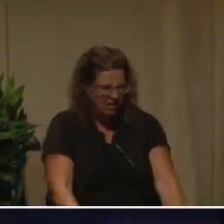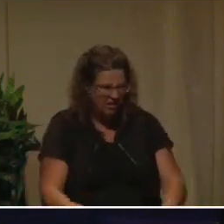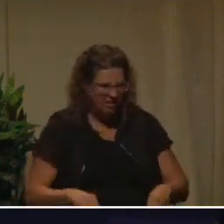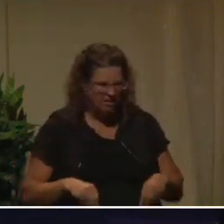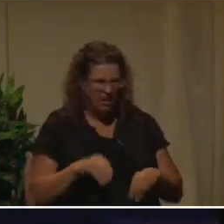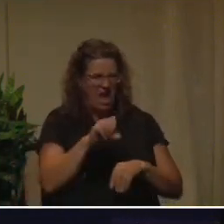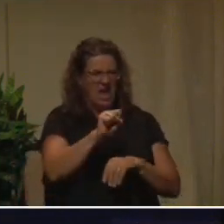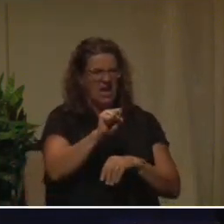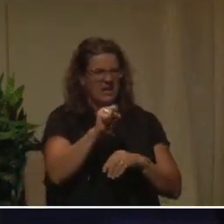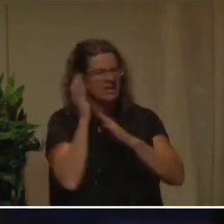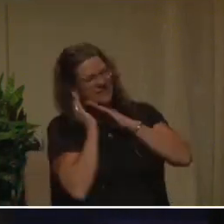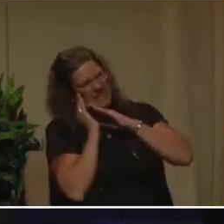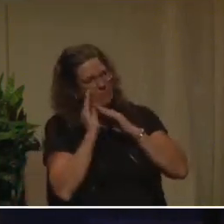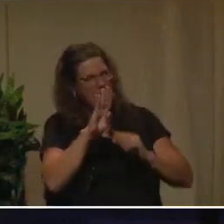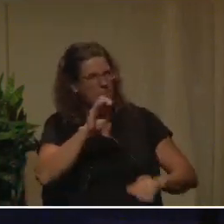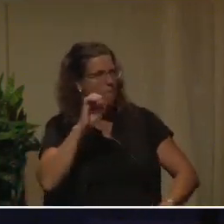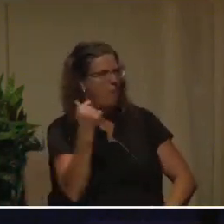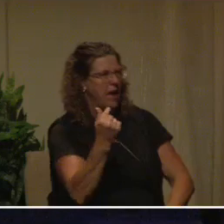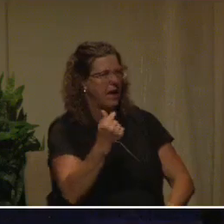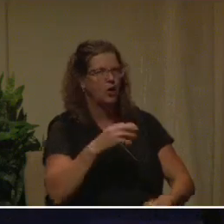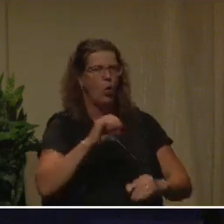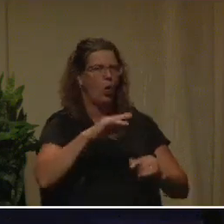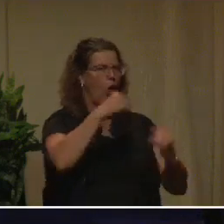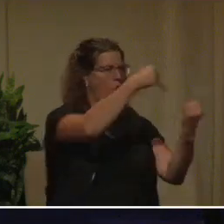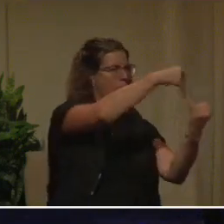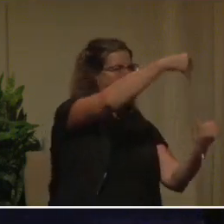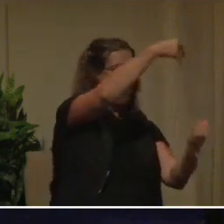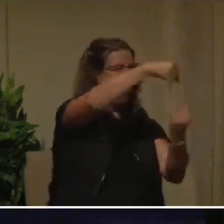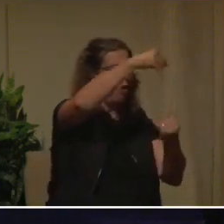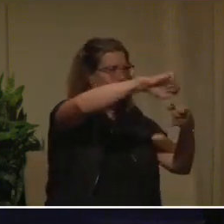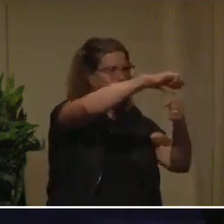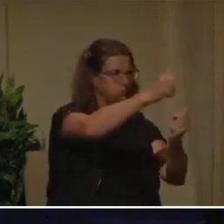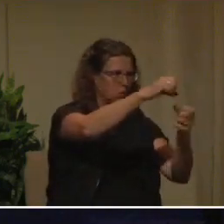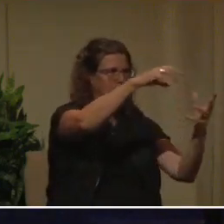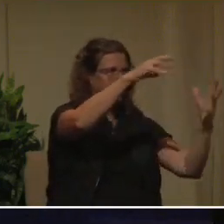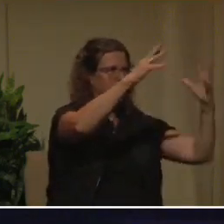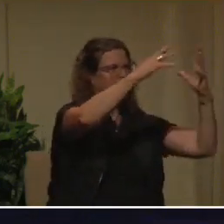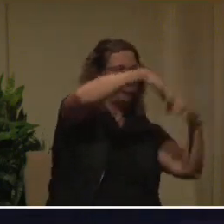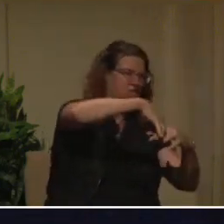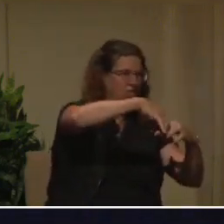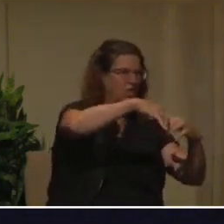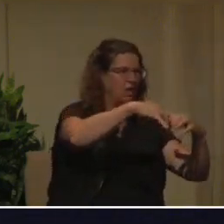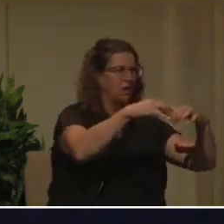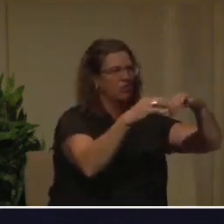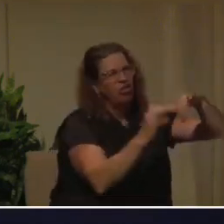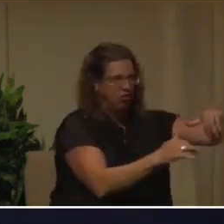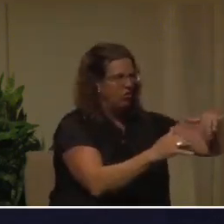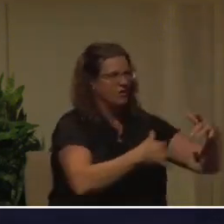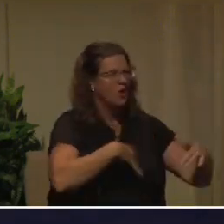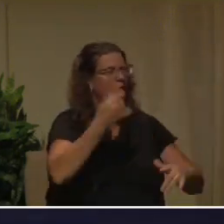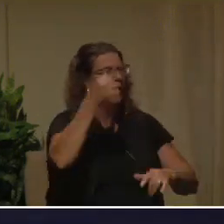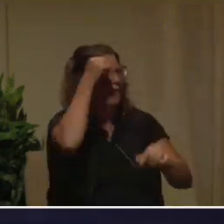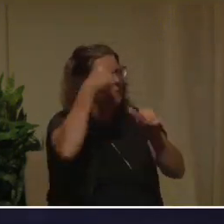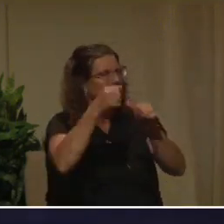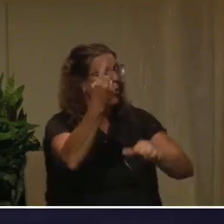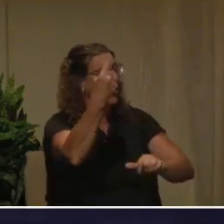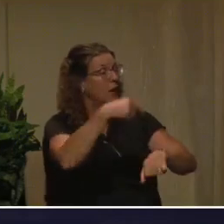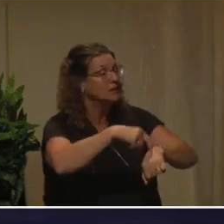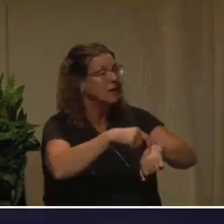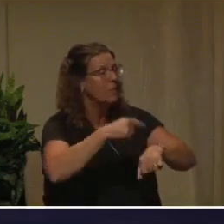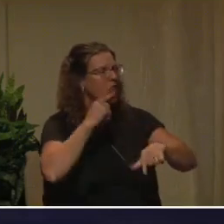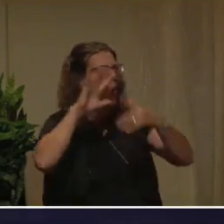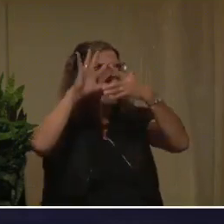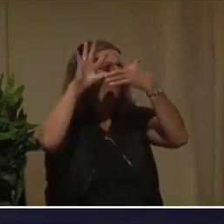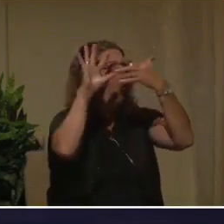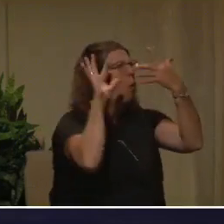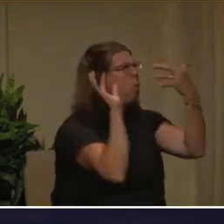falling over in the middle of the night and the tent kind of collapsing. One time I got up in the middle of the night, the wind was